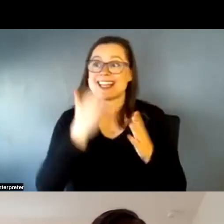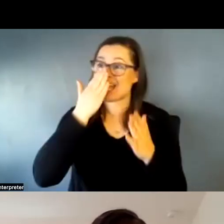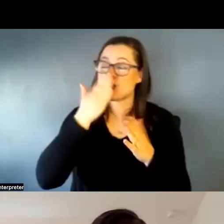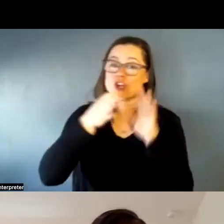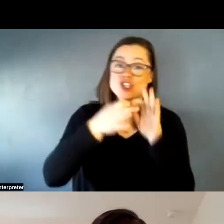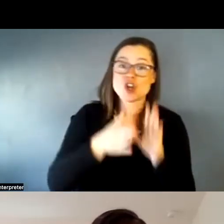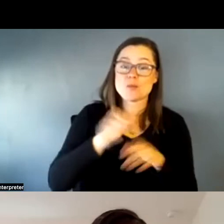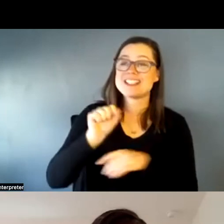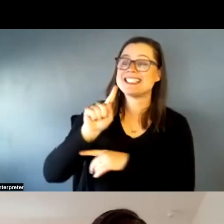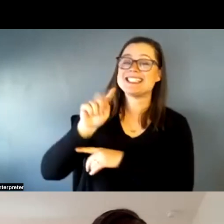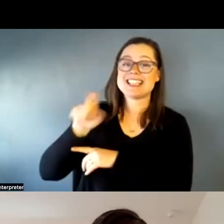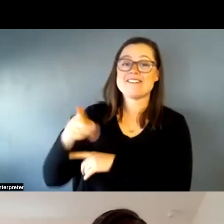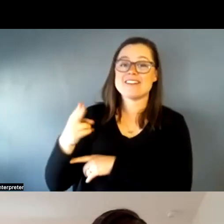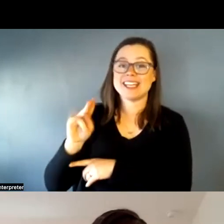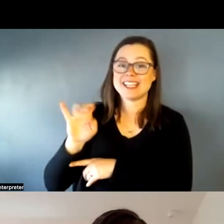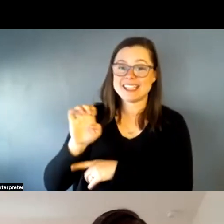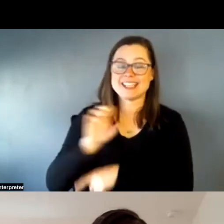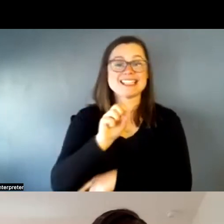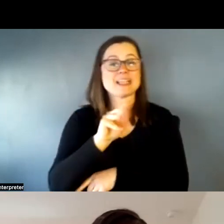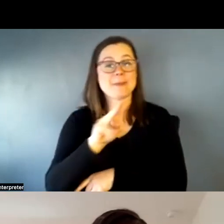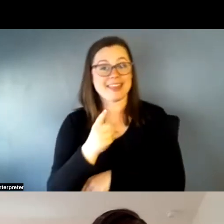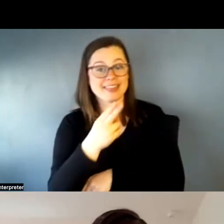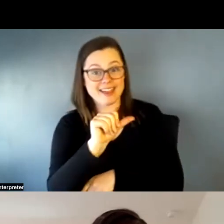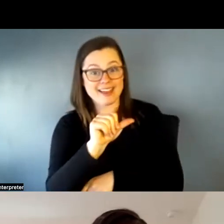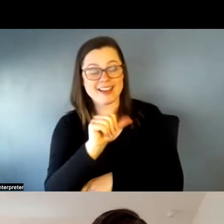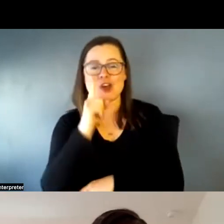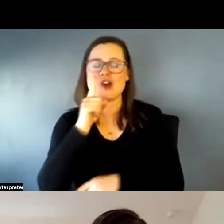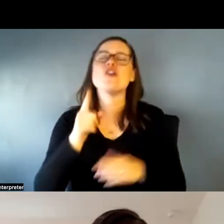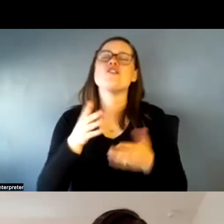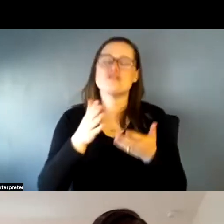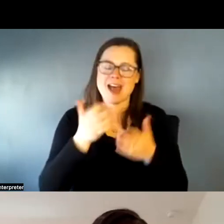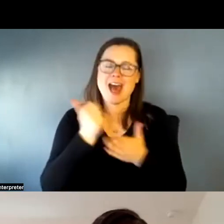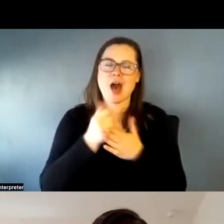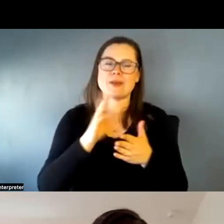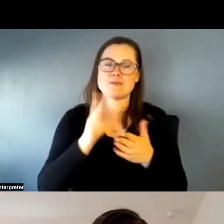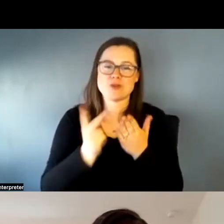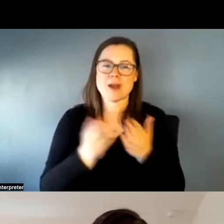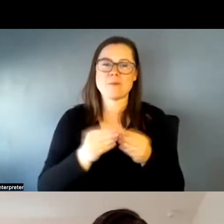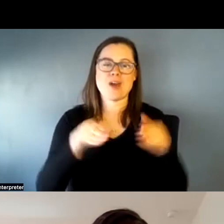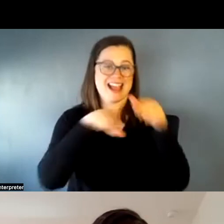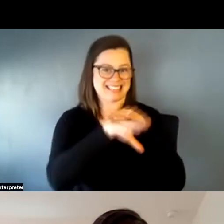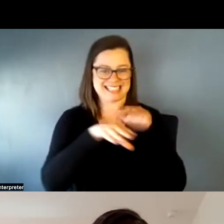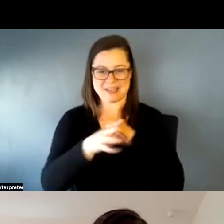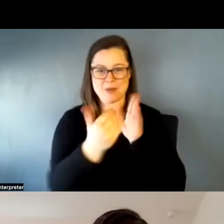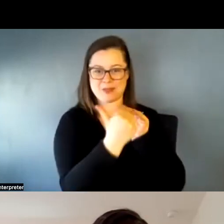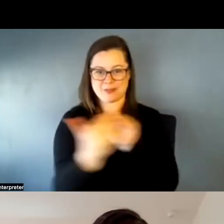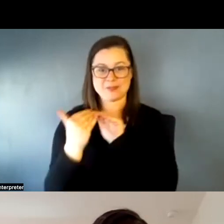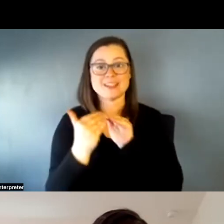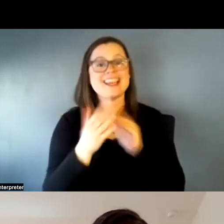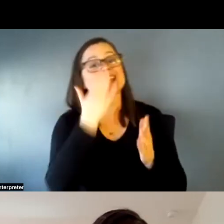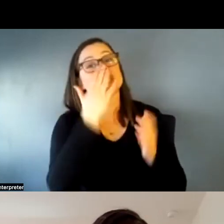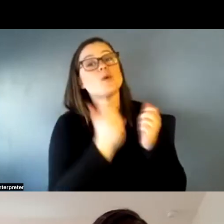today, Stephanie and Samantha, for making our program more accessible. And then finally, to everyone here for joining us